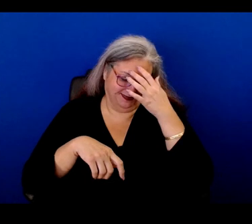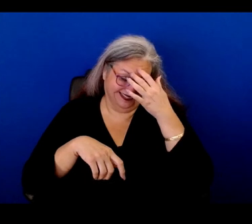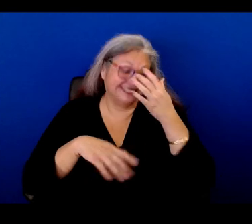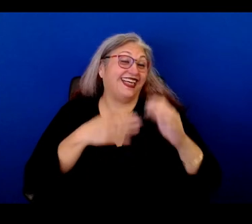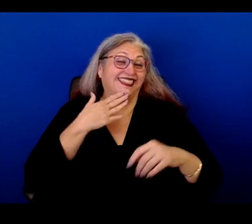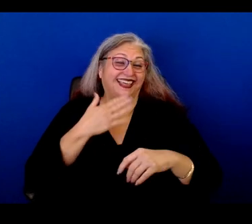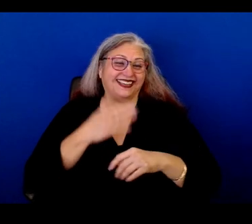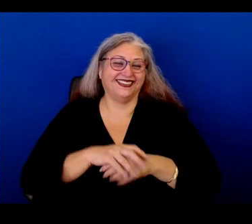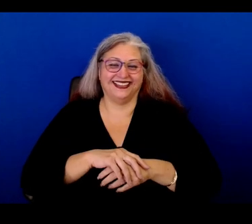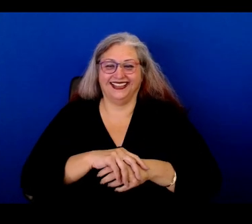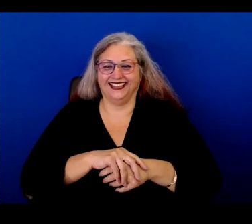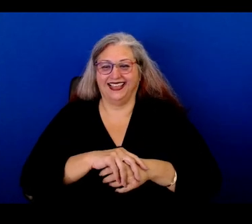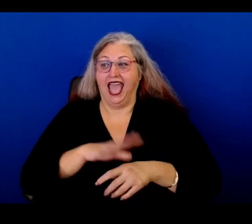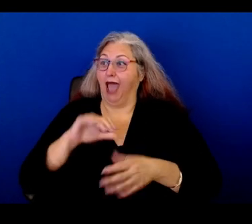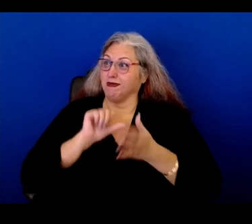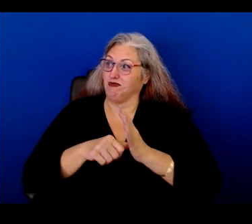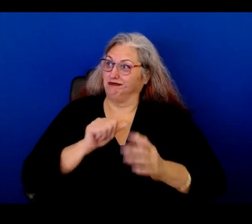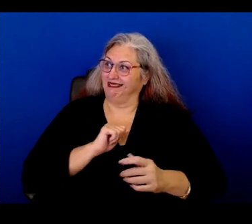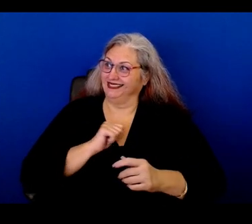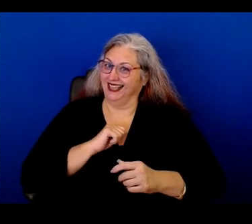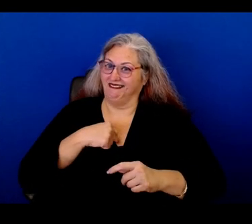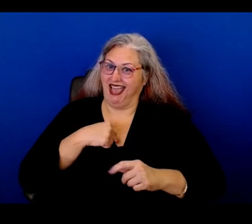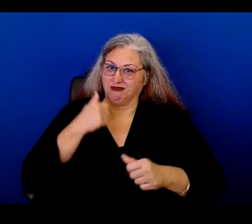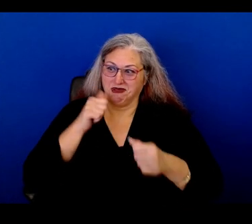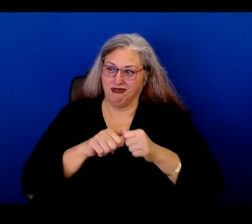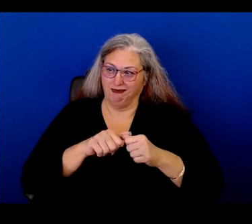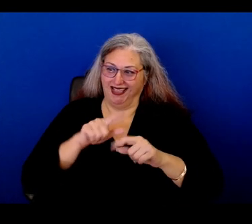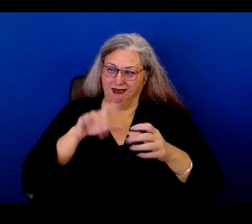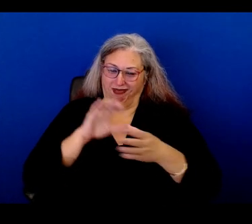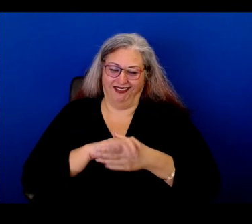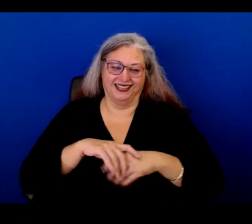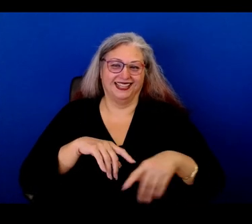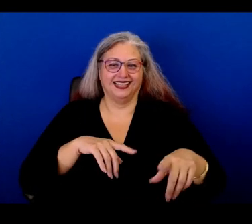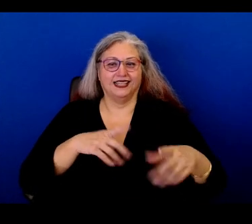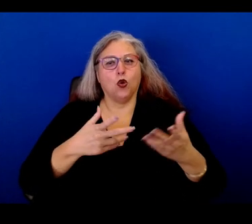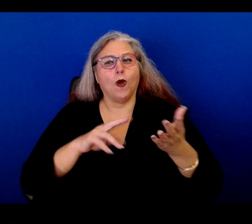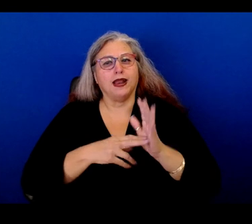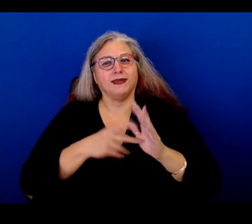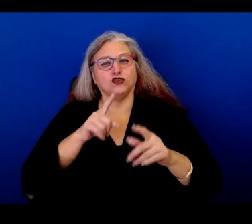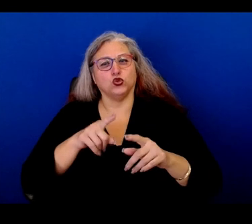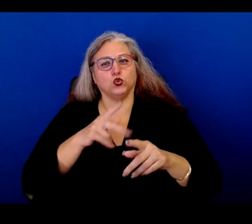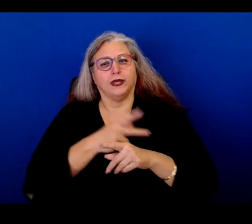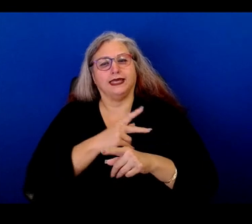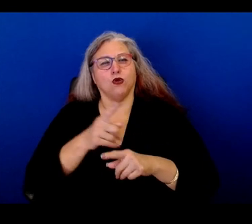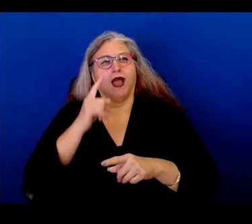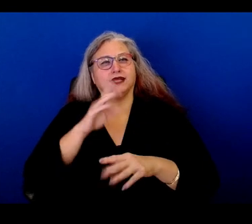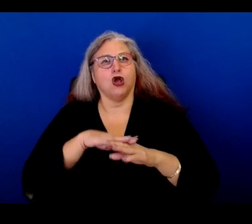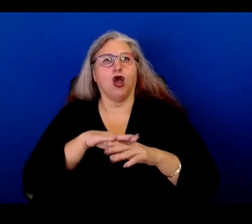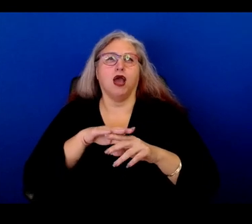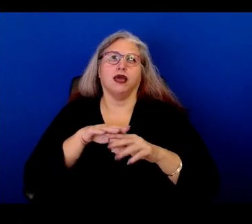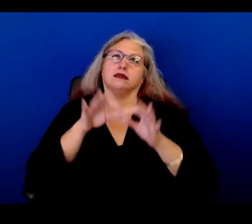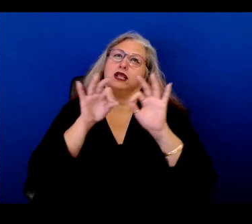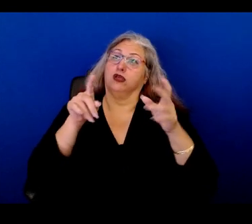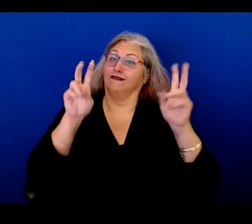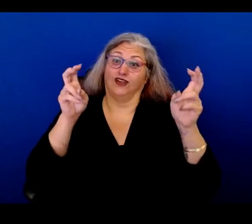you. I'm impressed with myself. I can't believe it. But what does that mean for you to keep your eyes on the creator? That's a beautiful